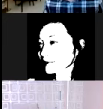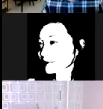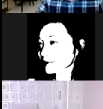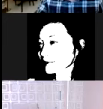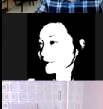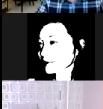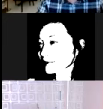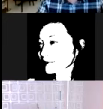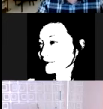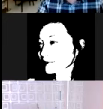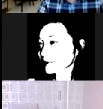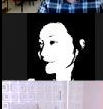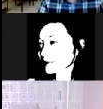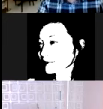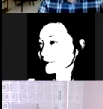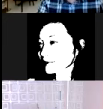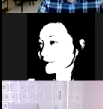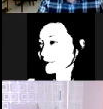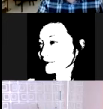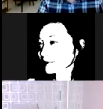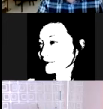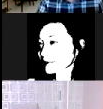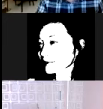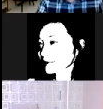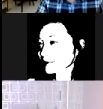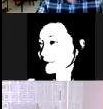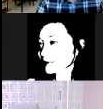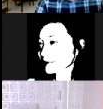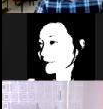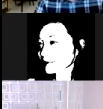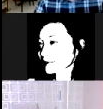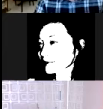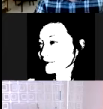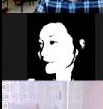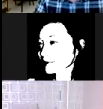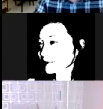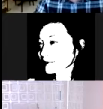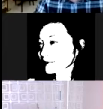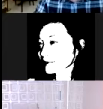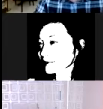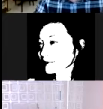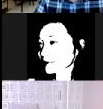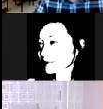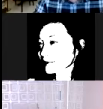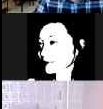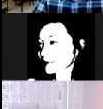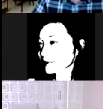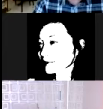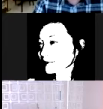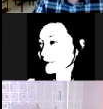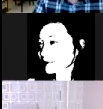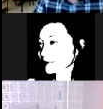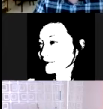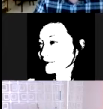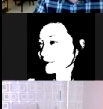the proliferation of glial cells that may eventually go on to create myelin. Now, I want to say this is an interpretation of some complex